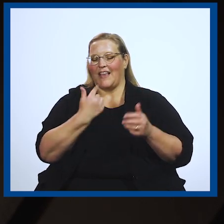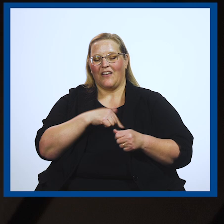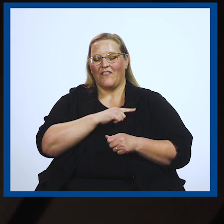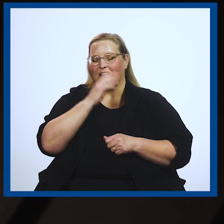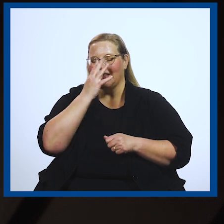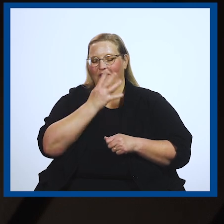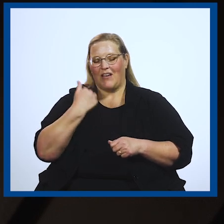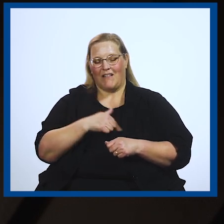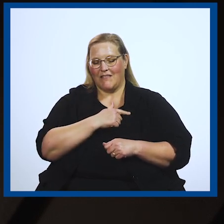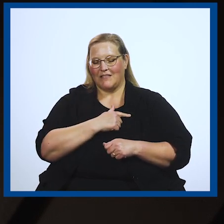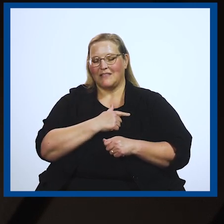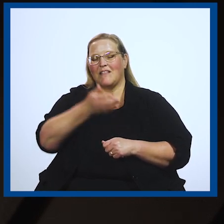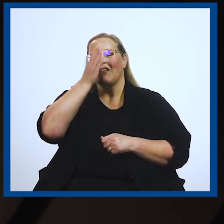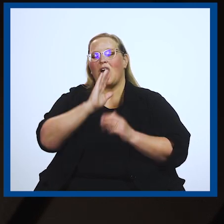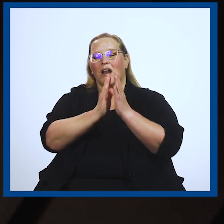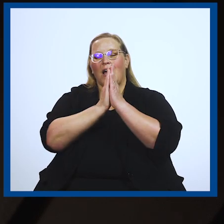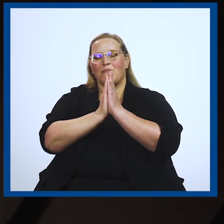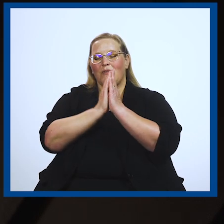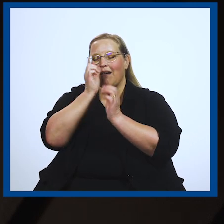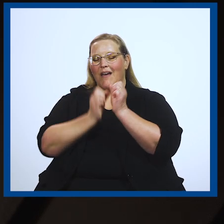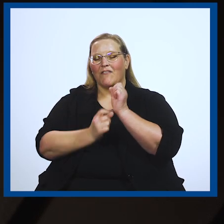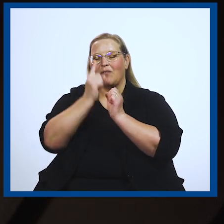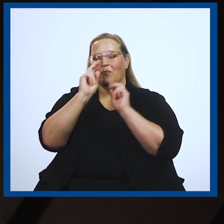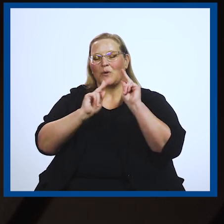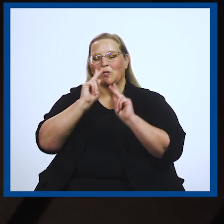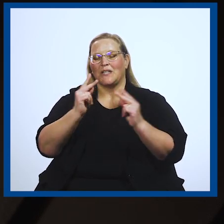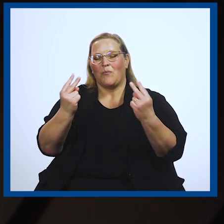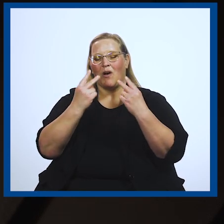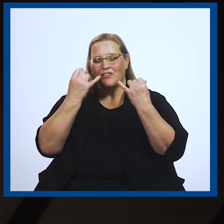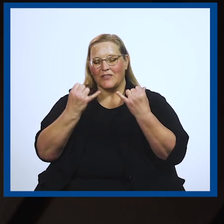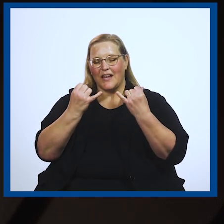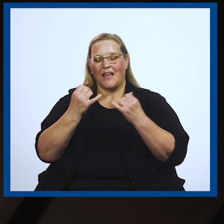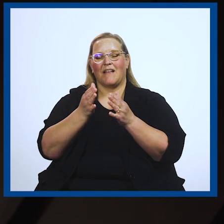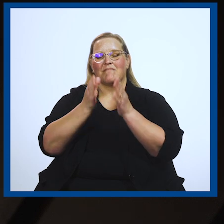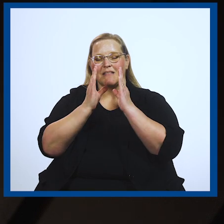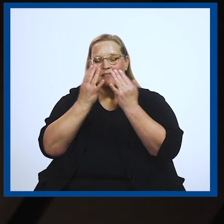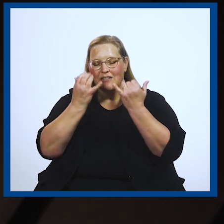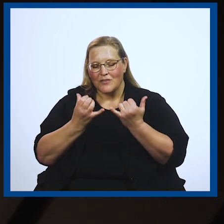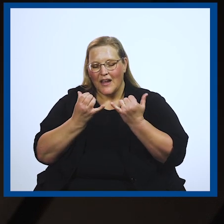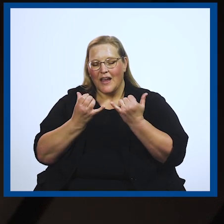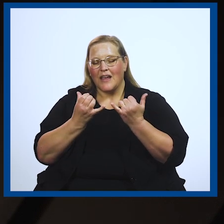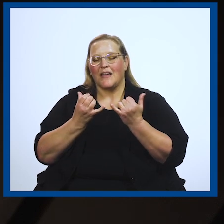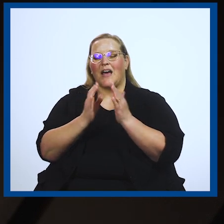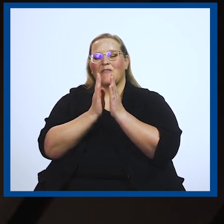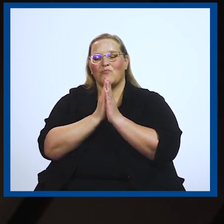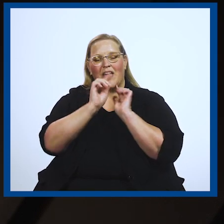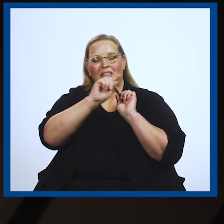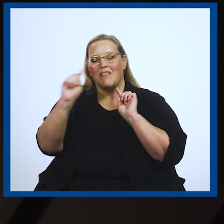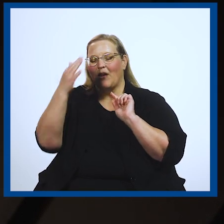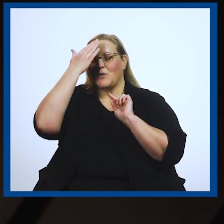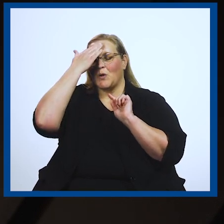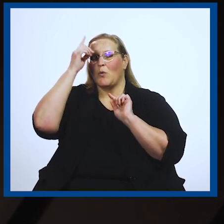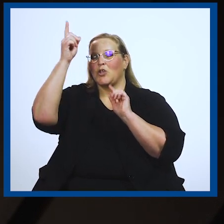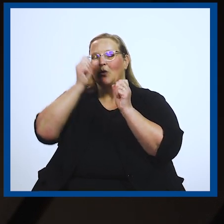and forsake us. God, I pray for every single person watching me and listening to me now, that they would know that you are